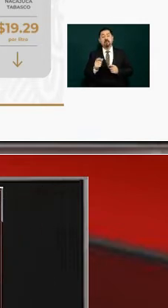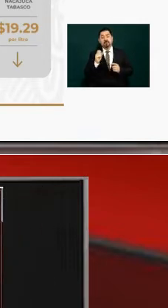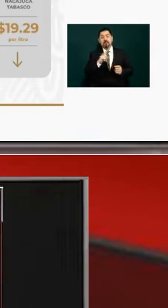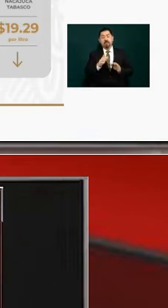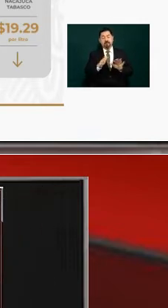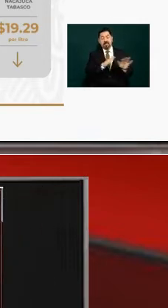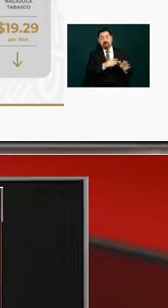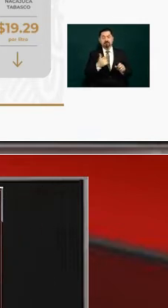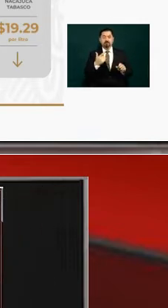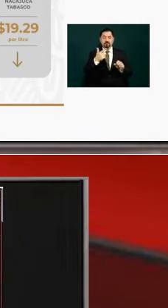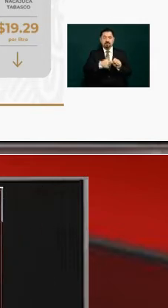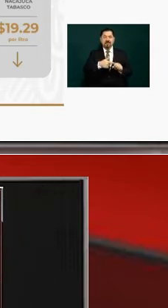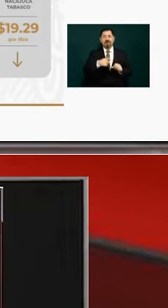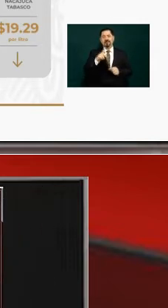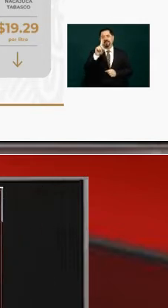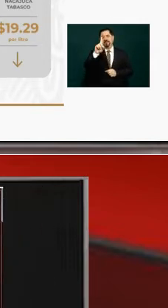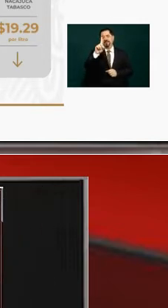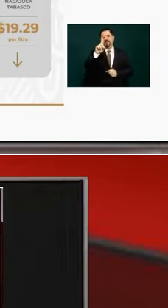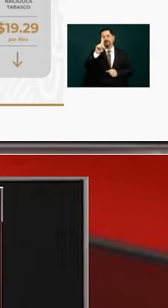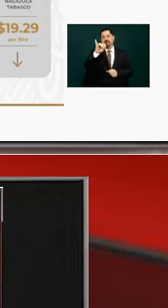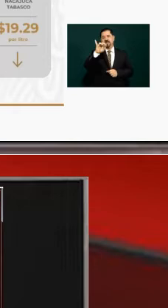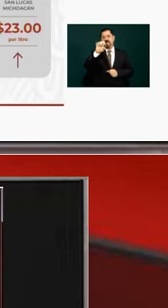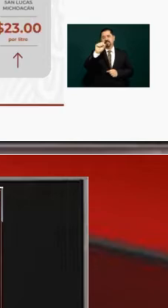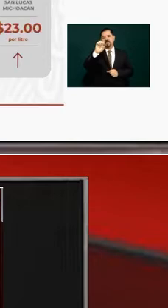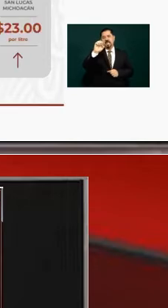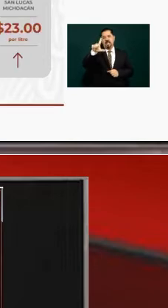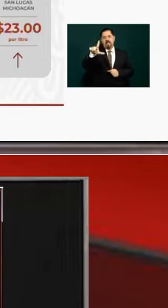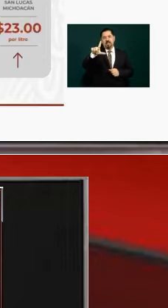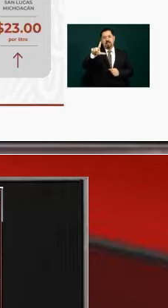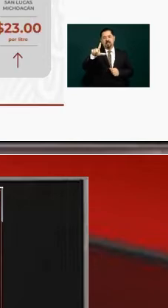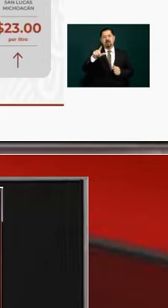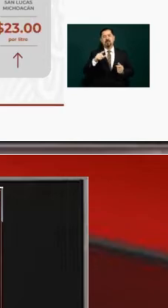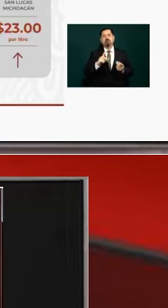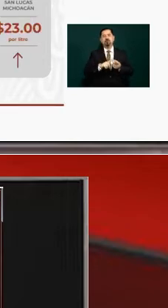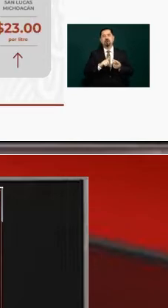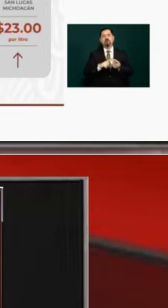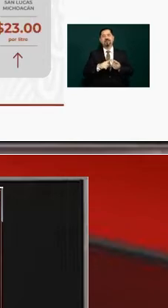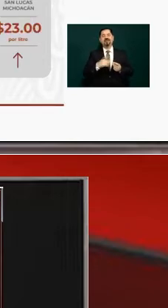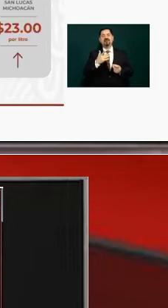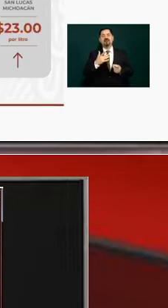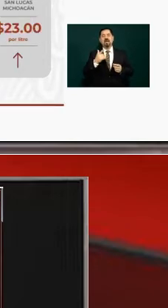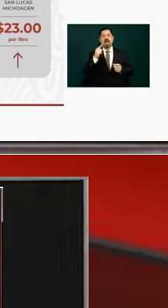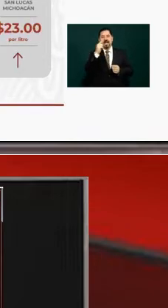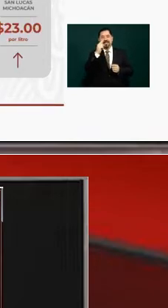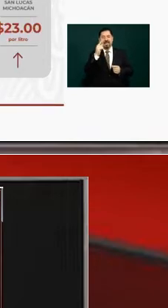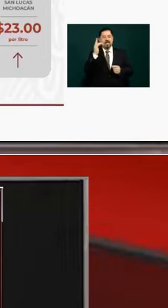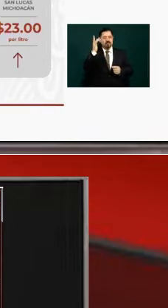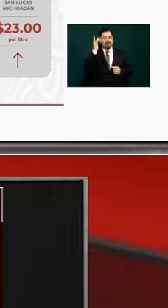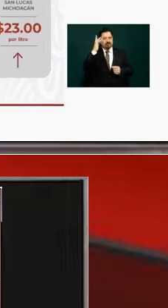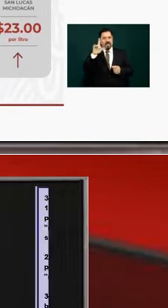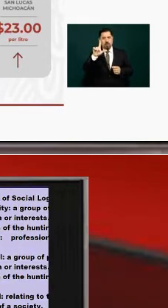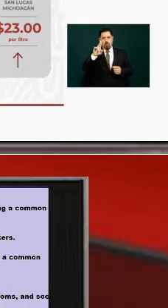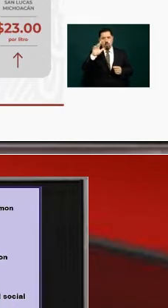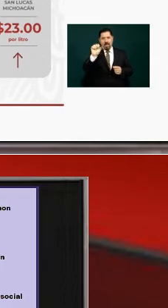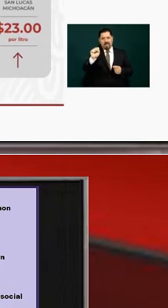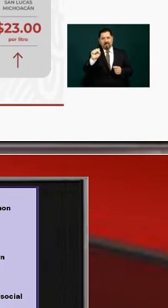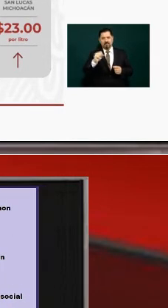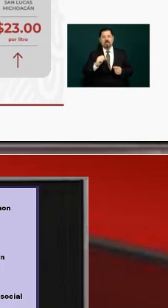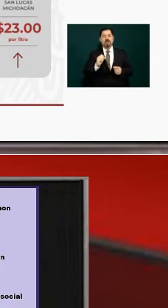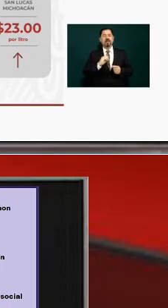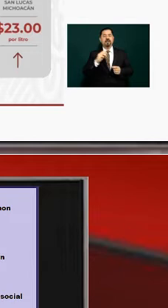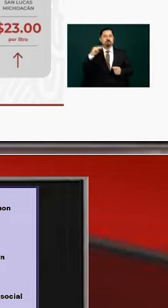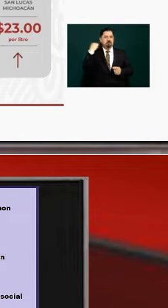so Nick the combustible diesel in Michoacan a